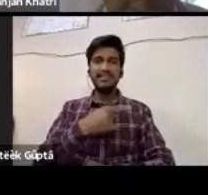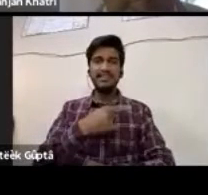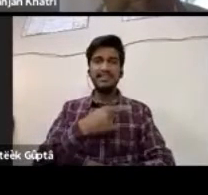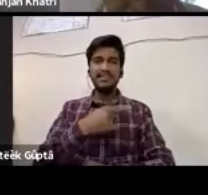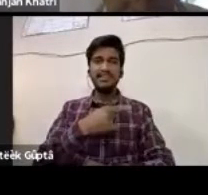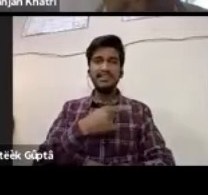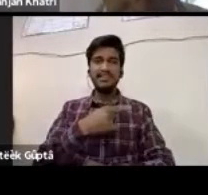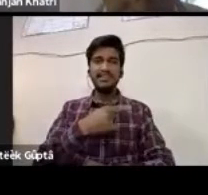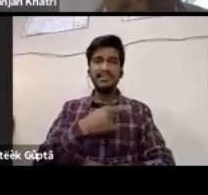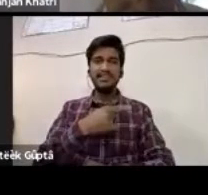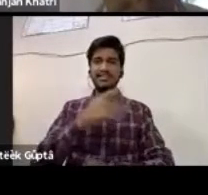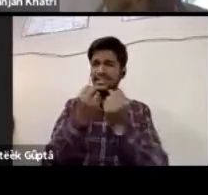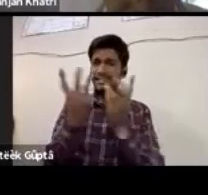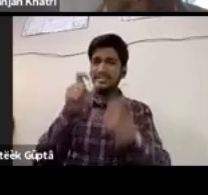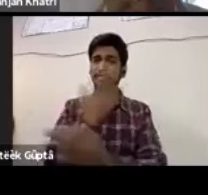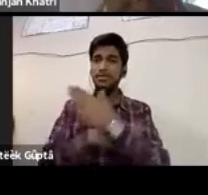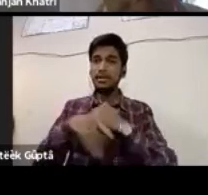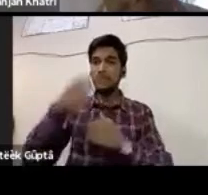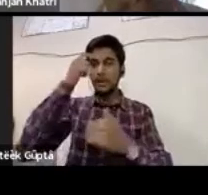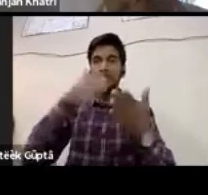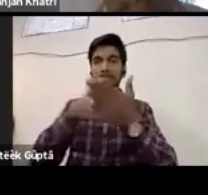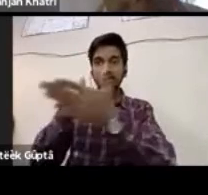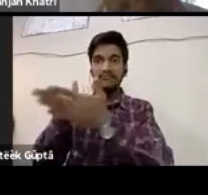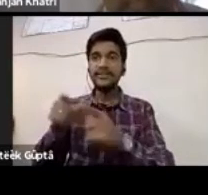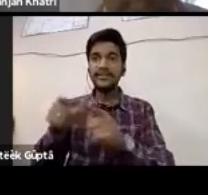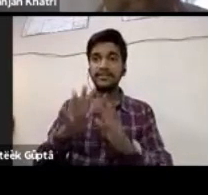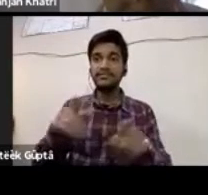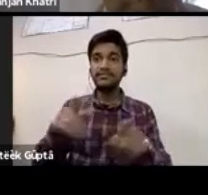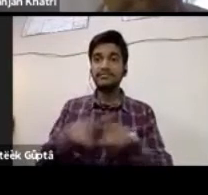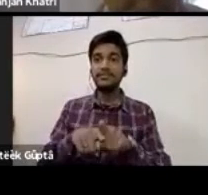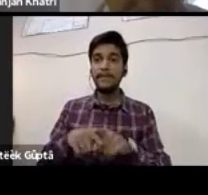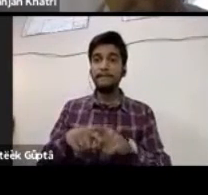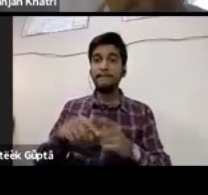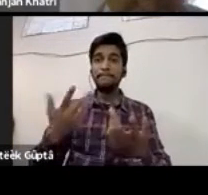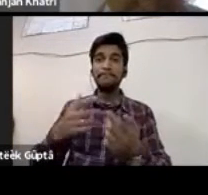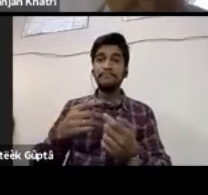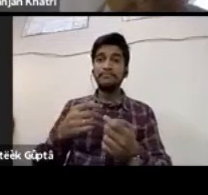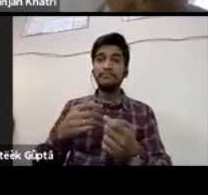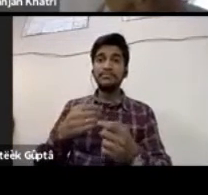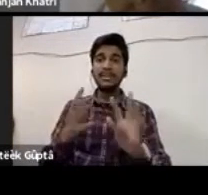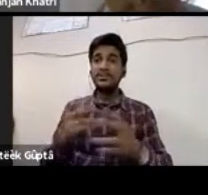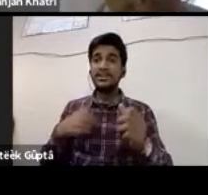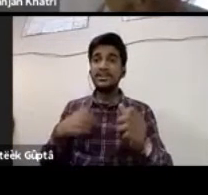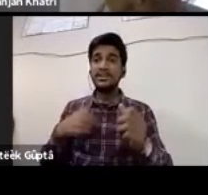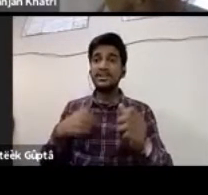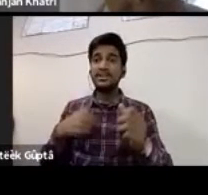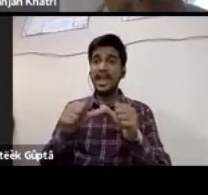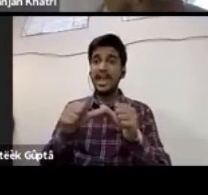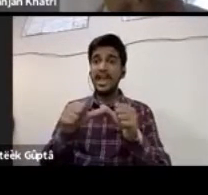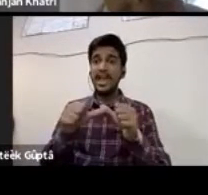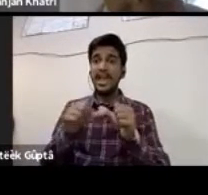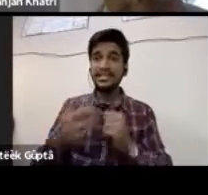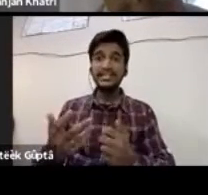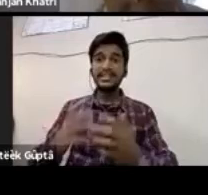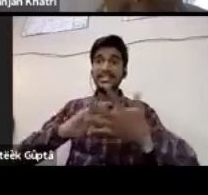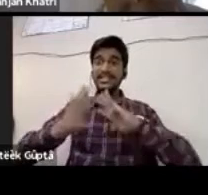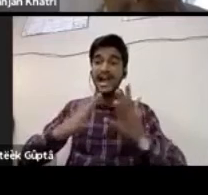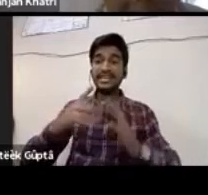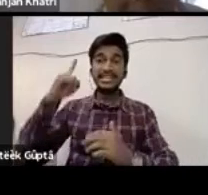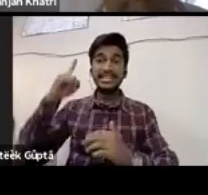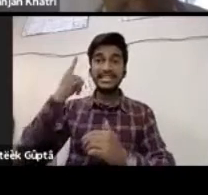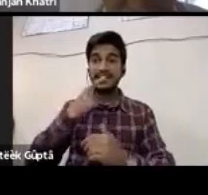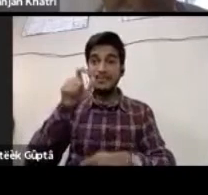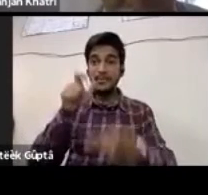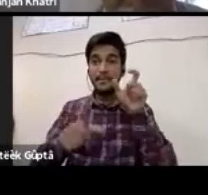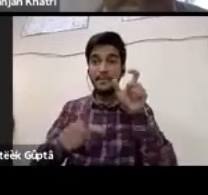still find themselves hard to accept it or find themselves hard to even share it to any